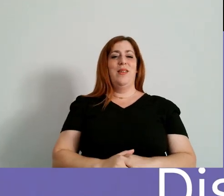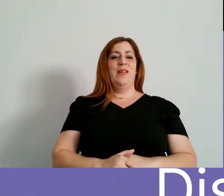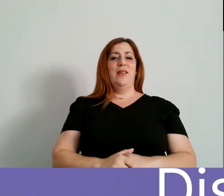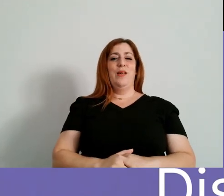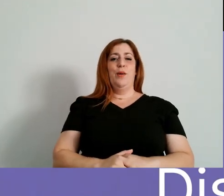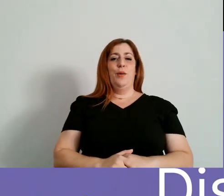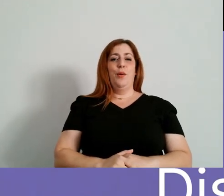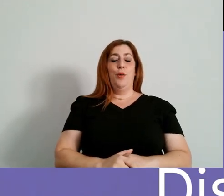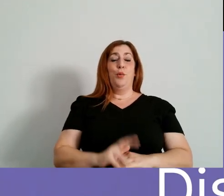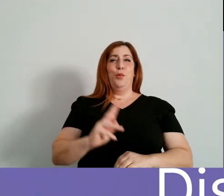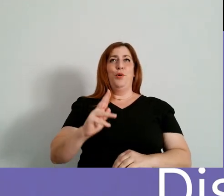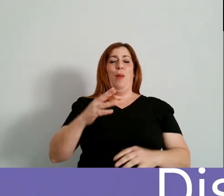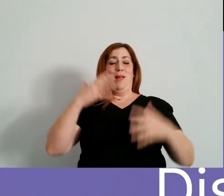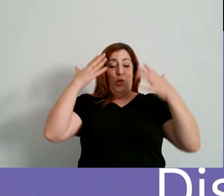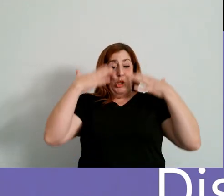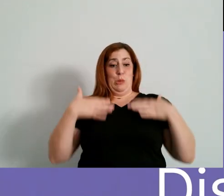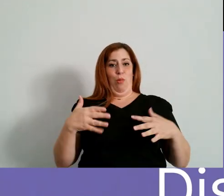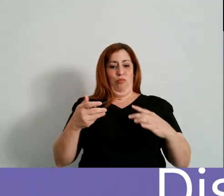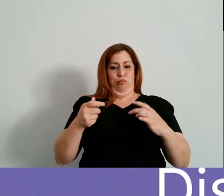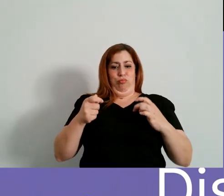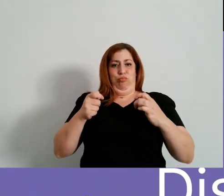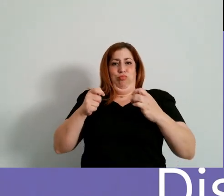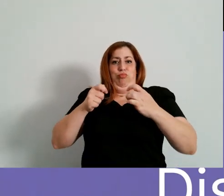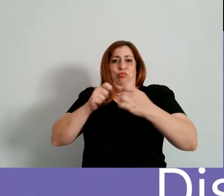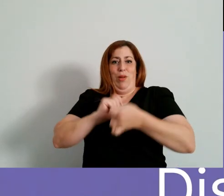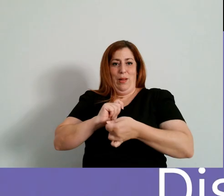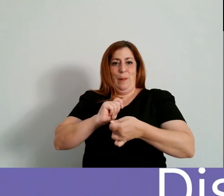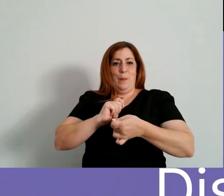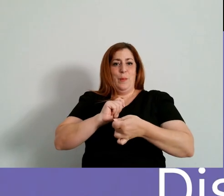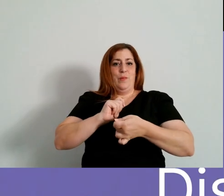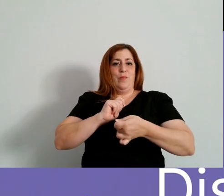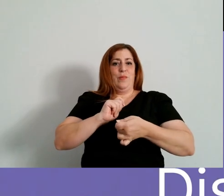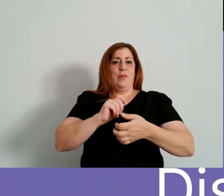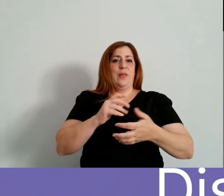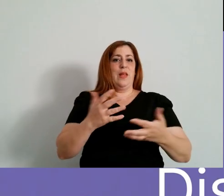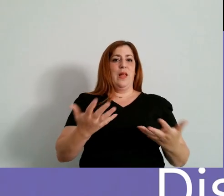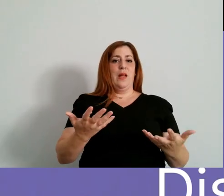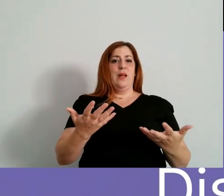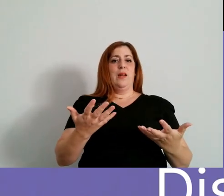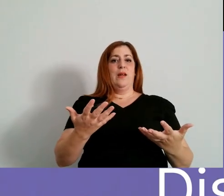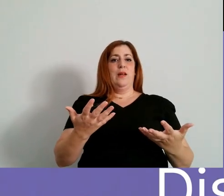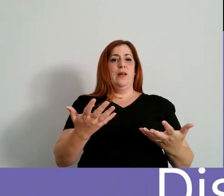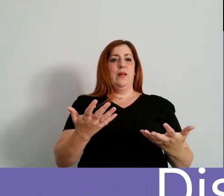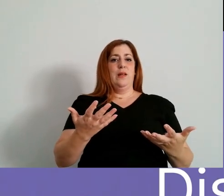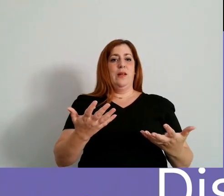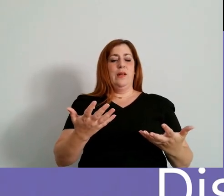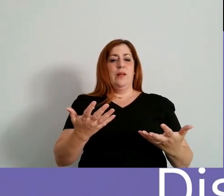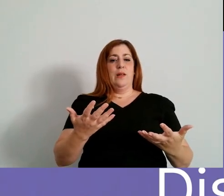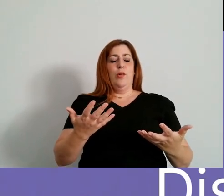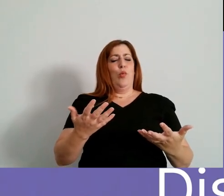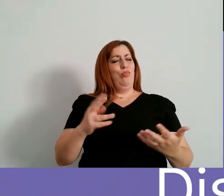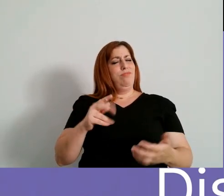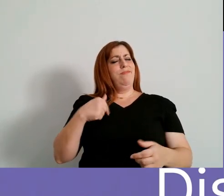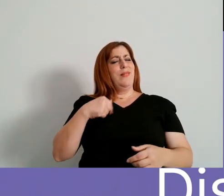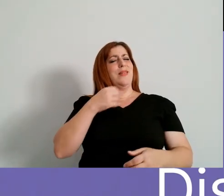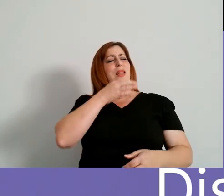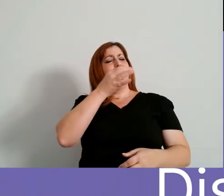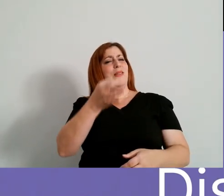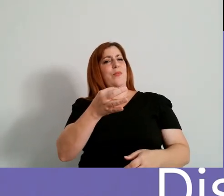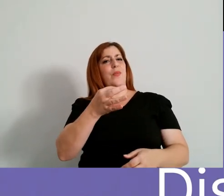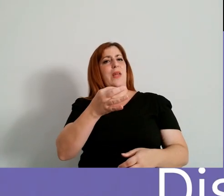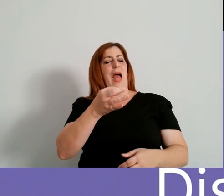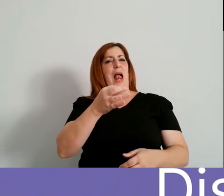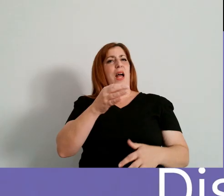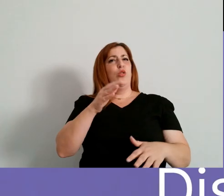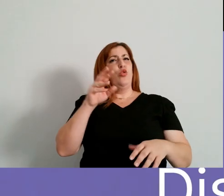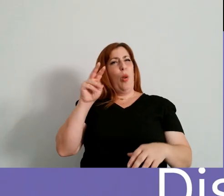goes he goes through the lots of changes, yes, and because of a boys, they is a normally way, yeah, they get